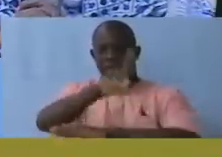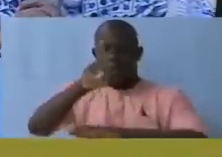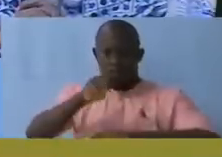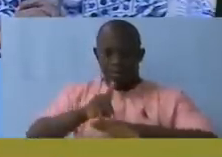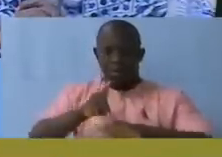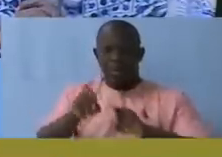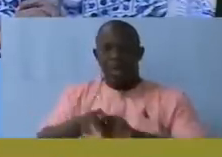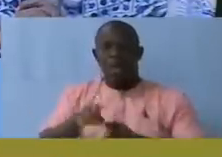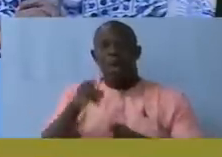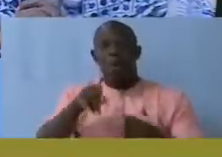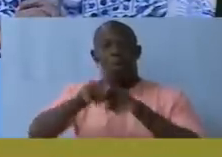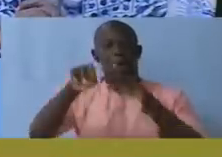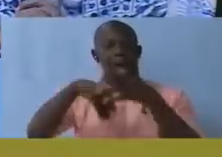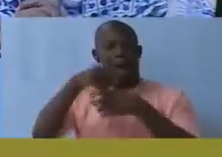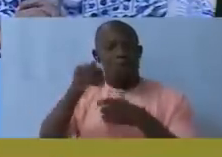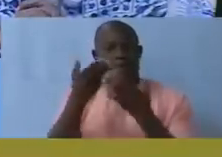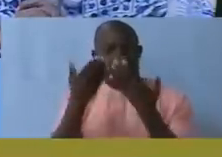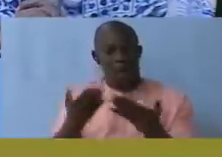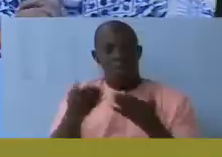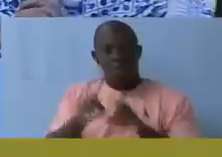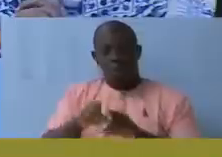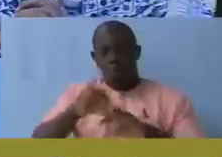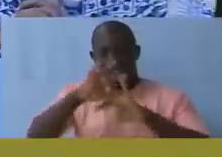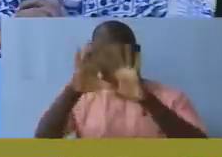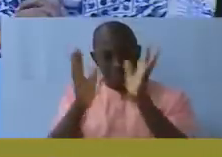So without those conditions,